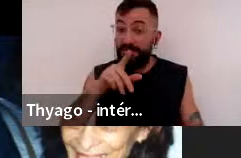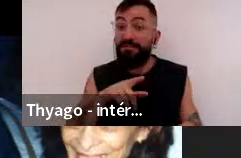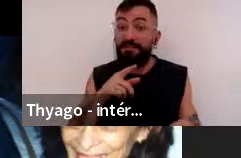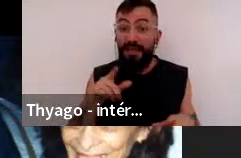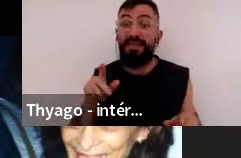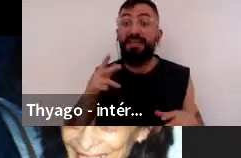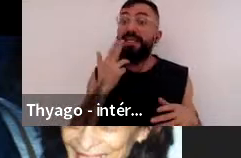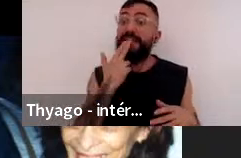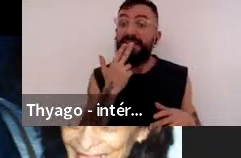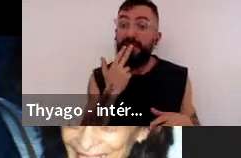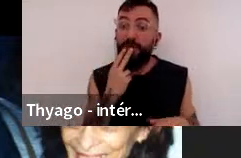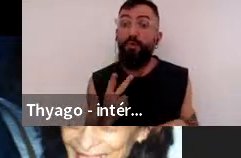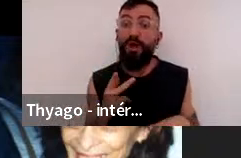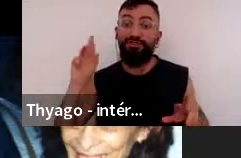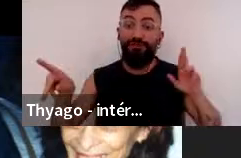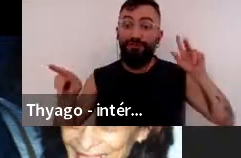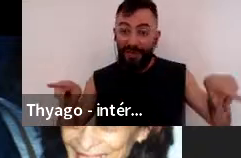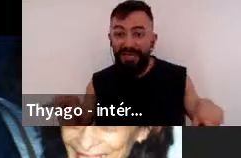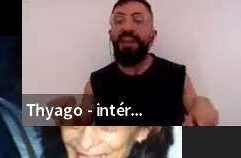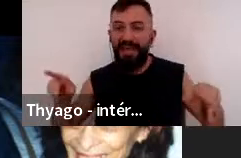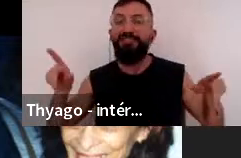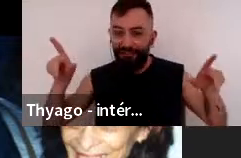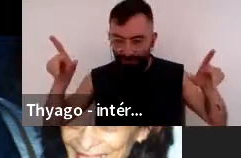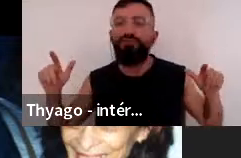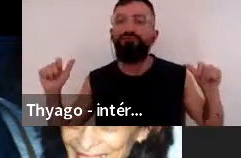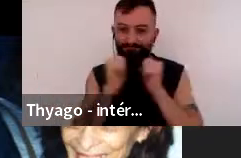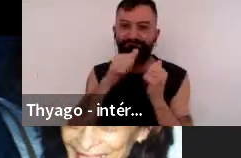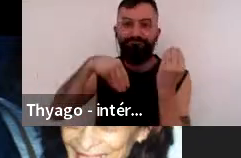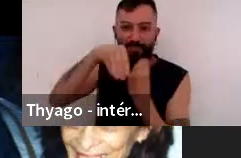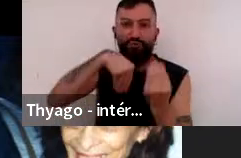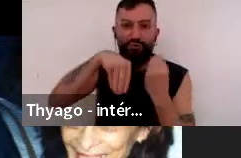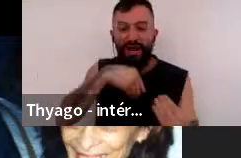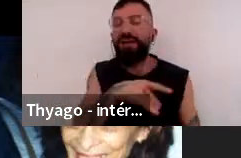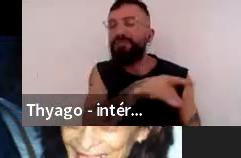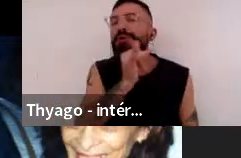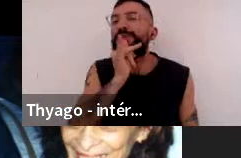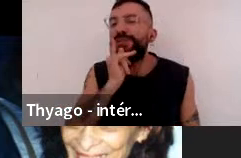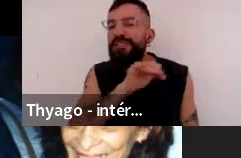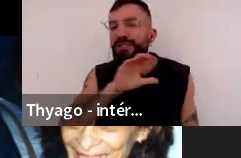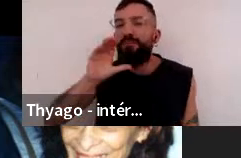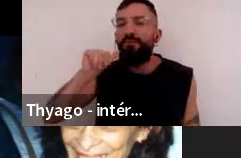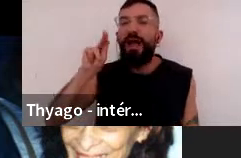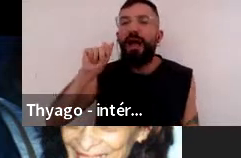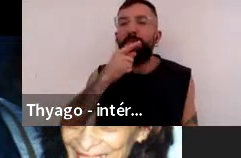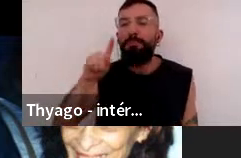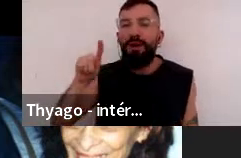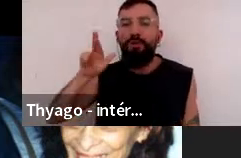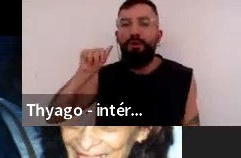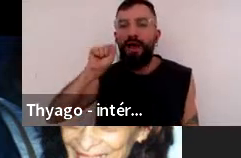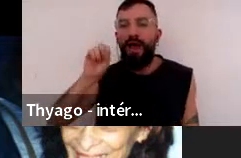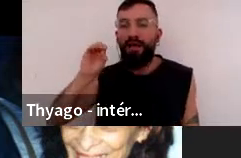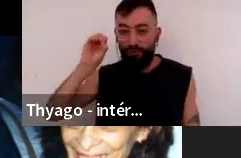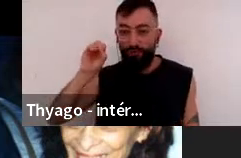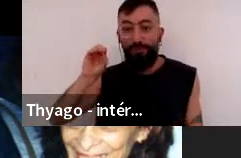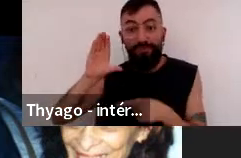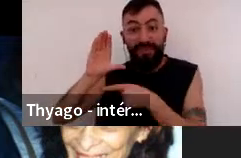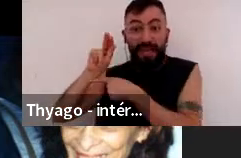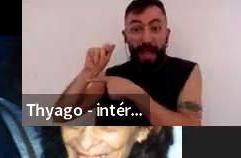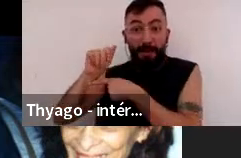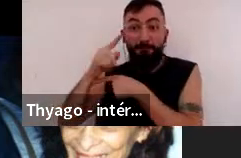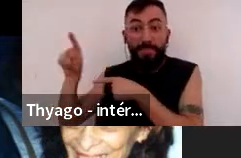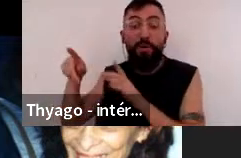different languages. So in this particular case, we have Capão Raso. Capão comes from a